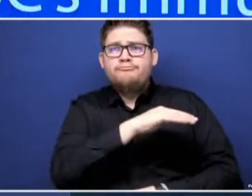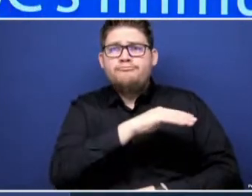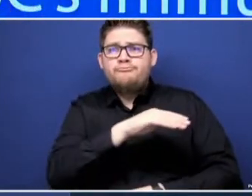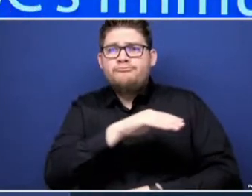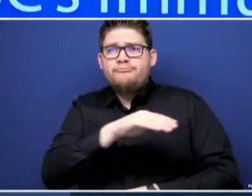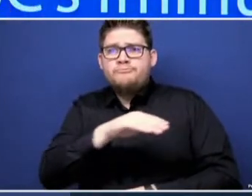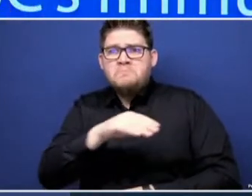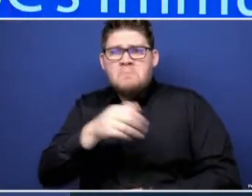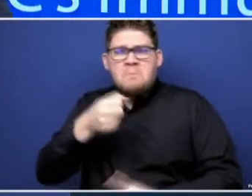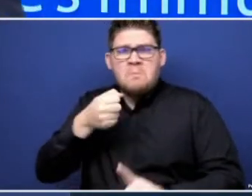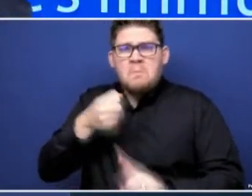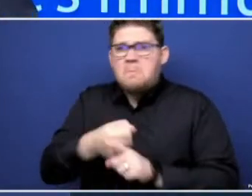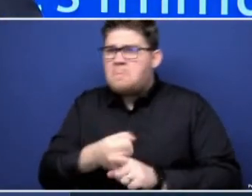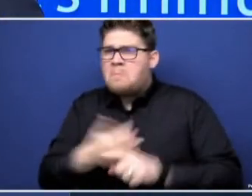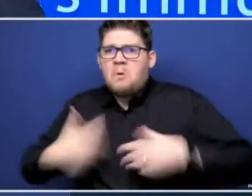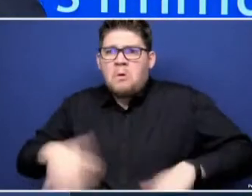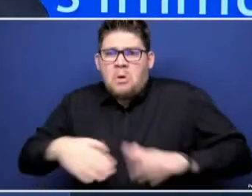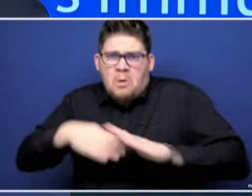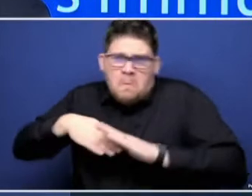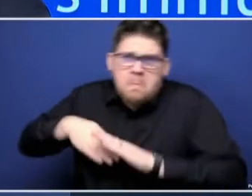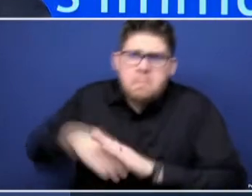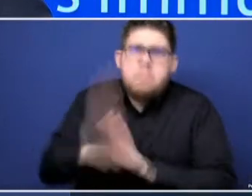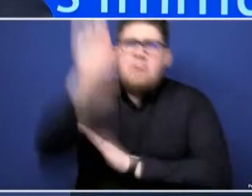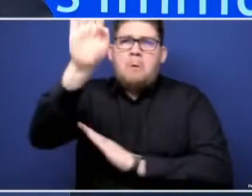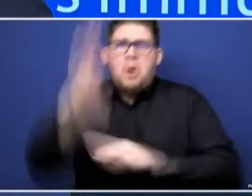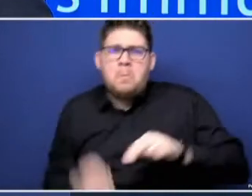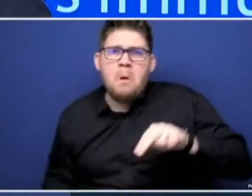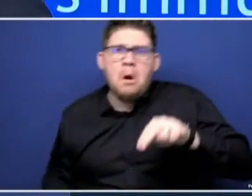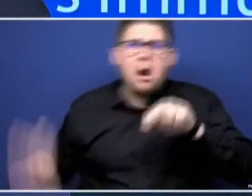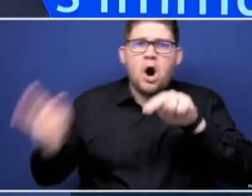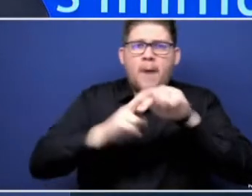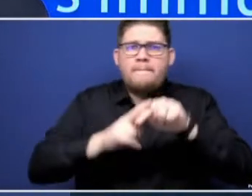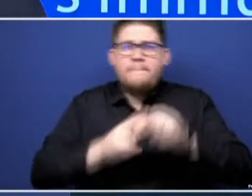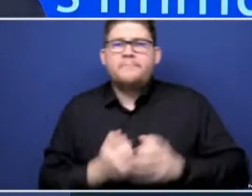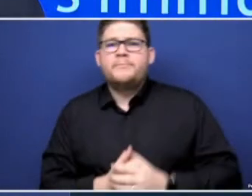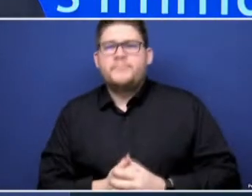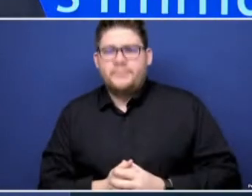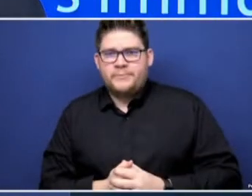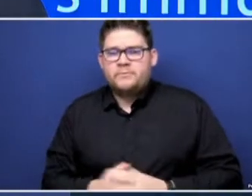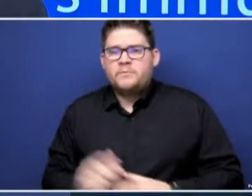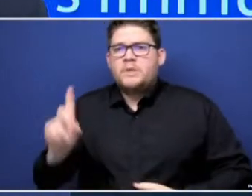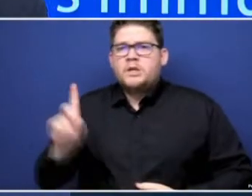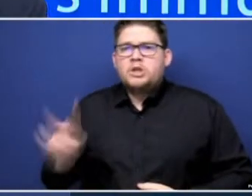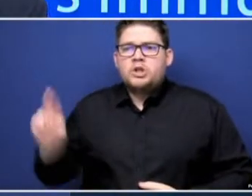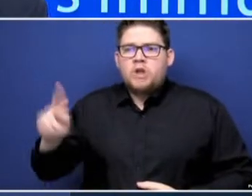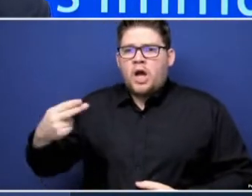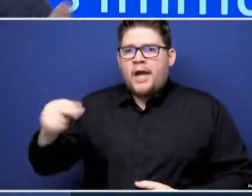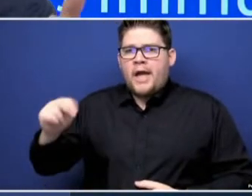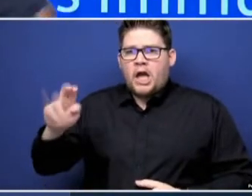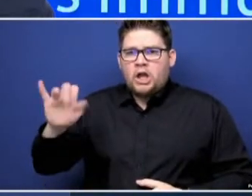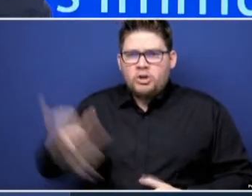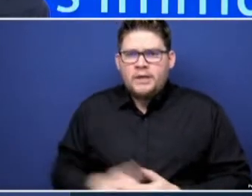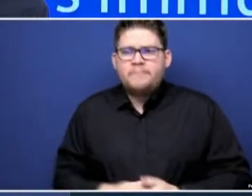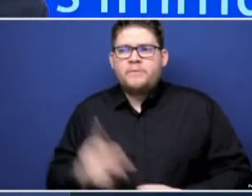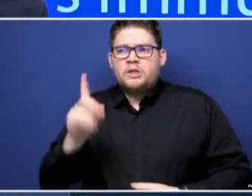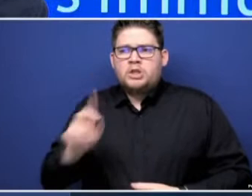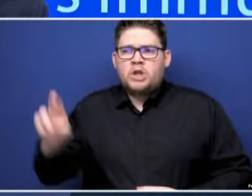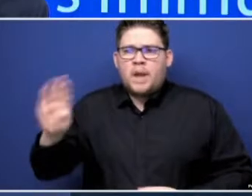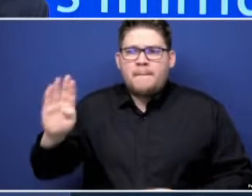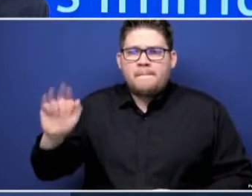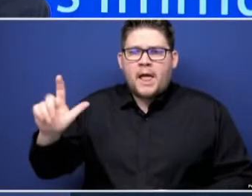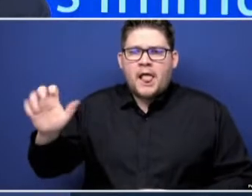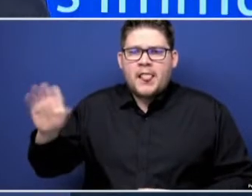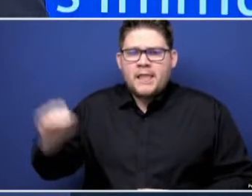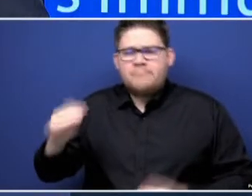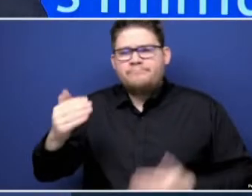So I want to talk a little bit now about the 14 companies that have stepped up to help our health authorities, and of course Dr.